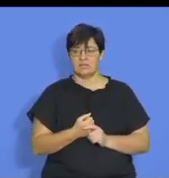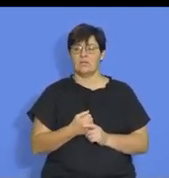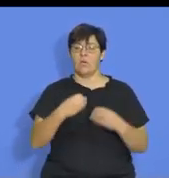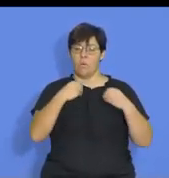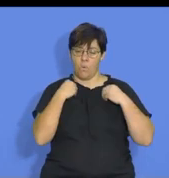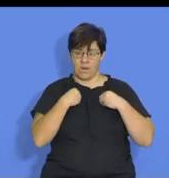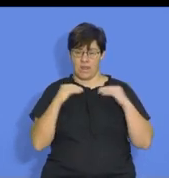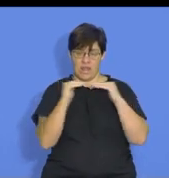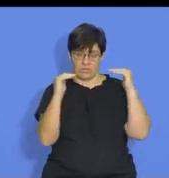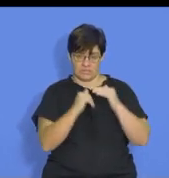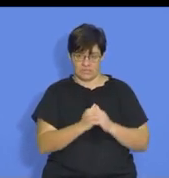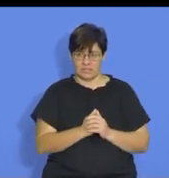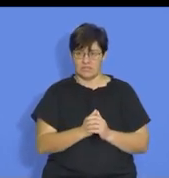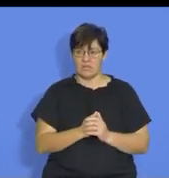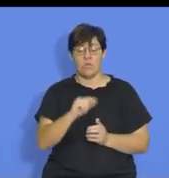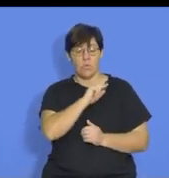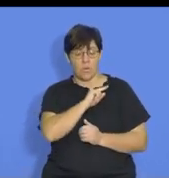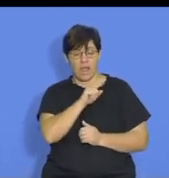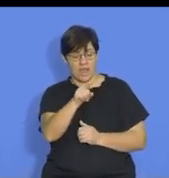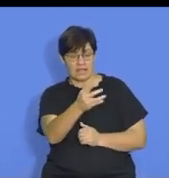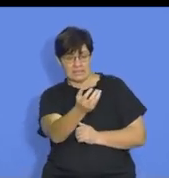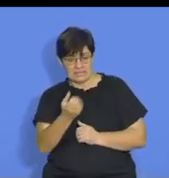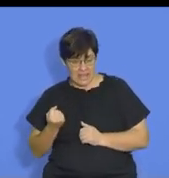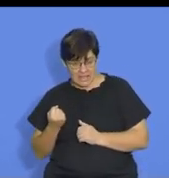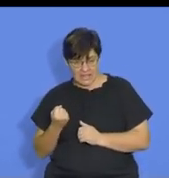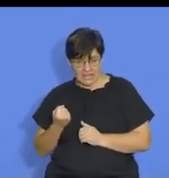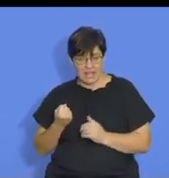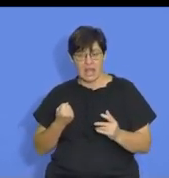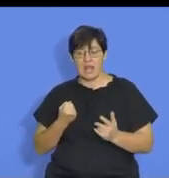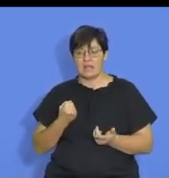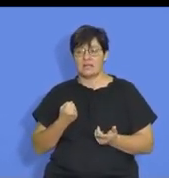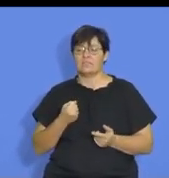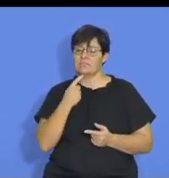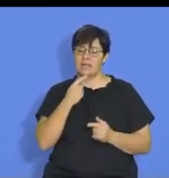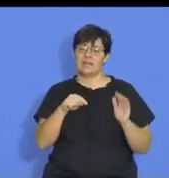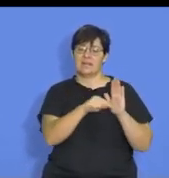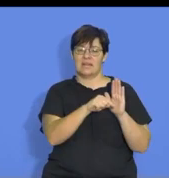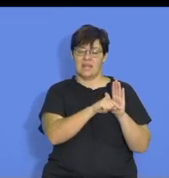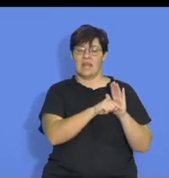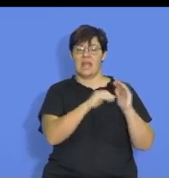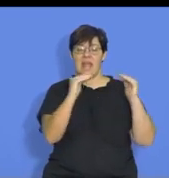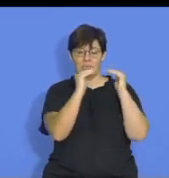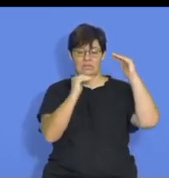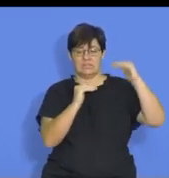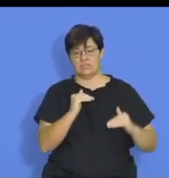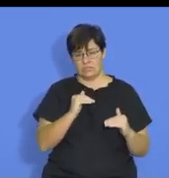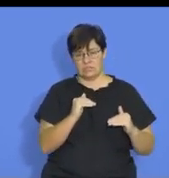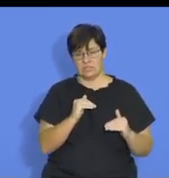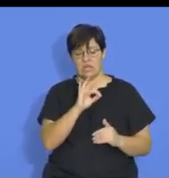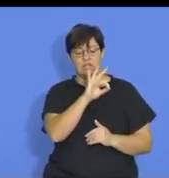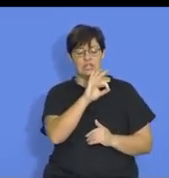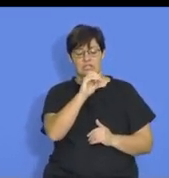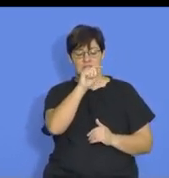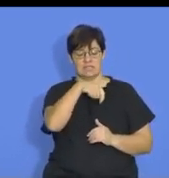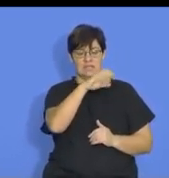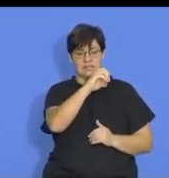so looking at drawings, again, owner's equity, and because the owner is taking something out of the business, equity